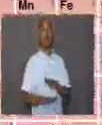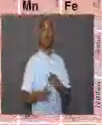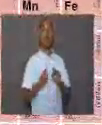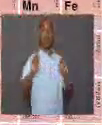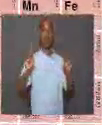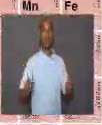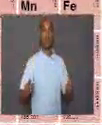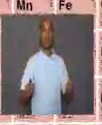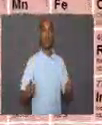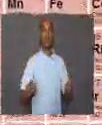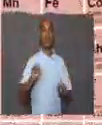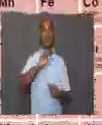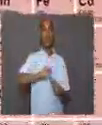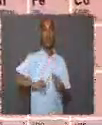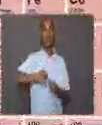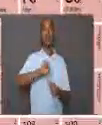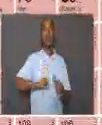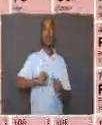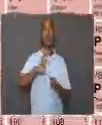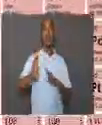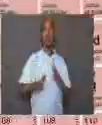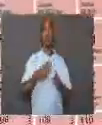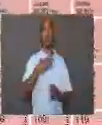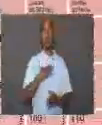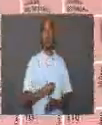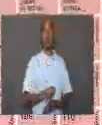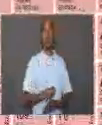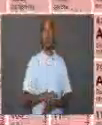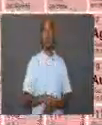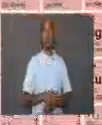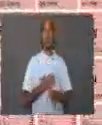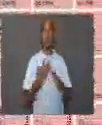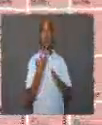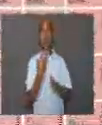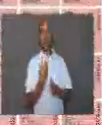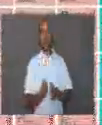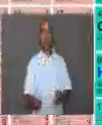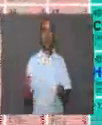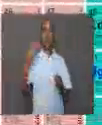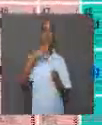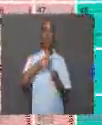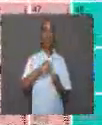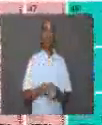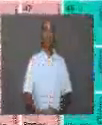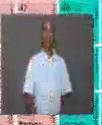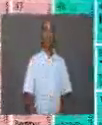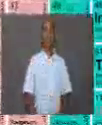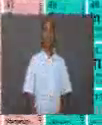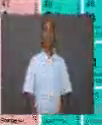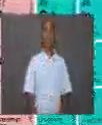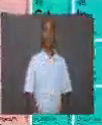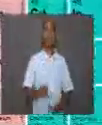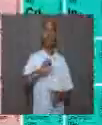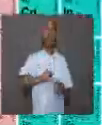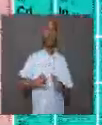table, the atomic size of the elements gradually increases. As the